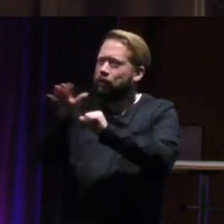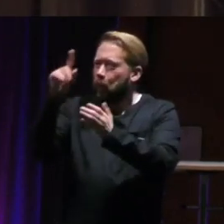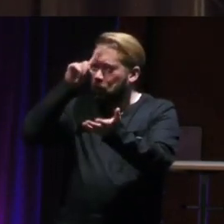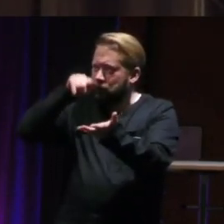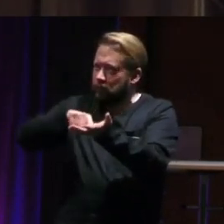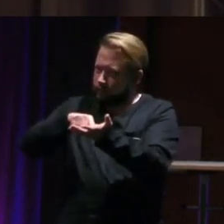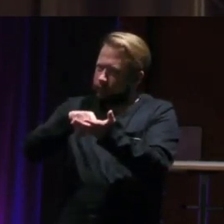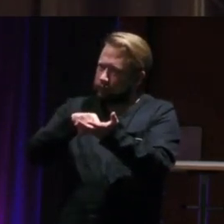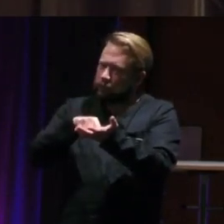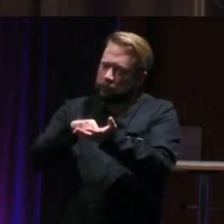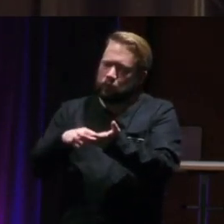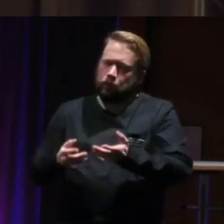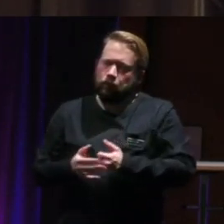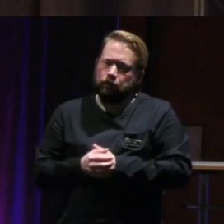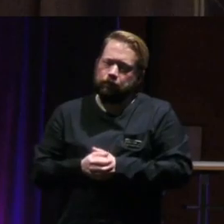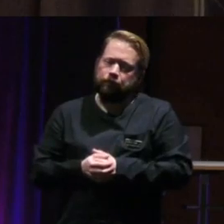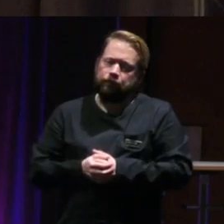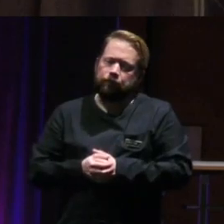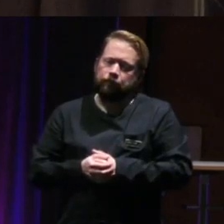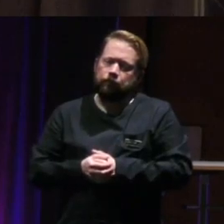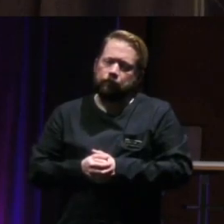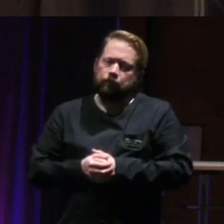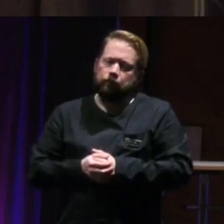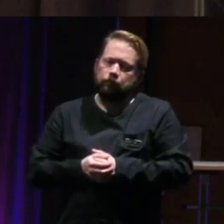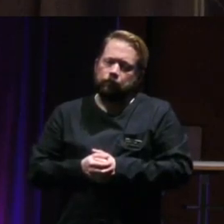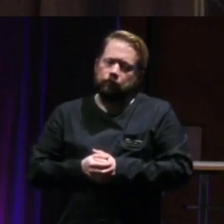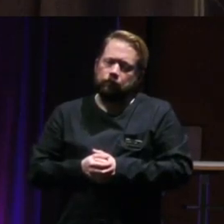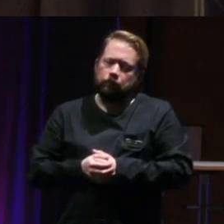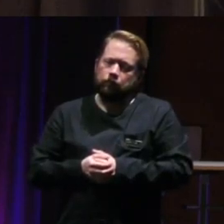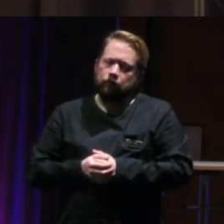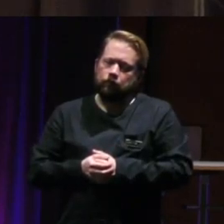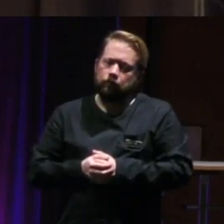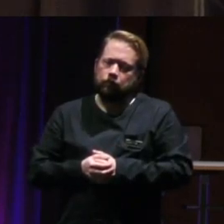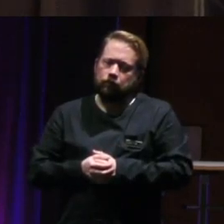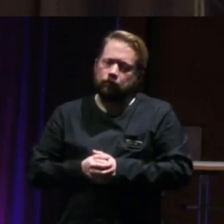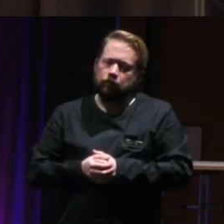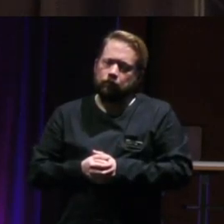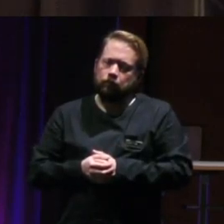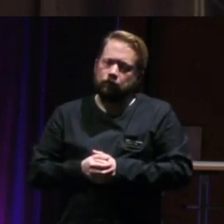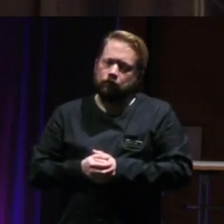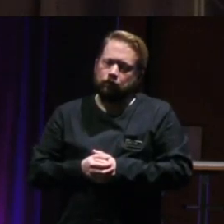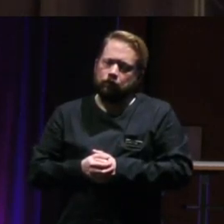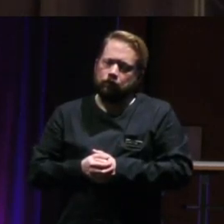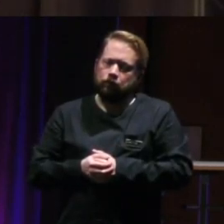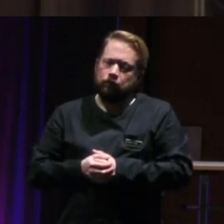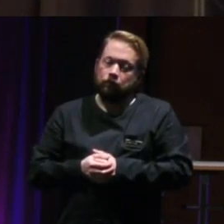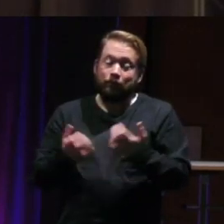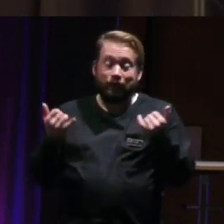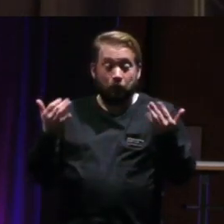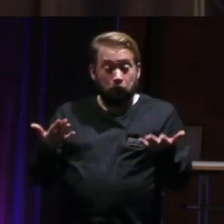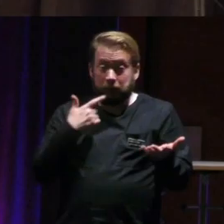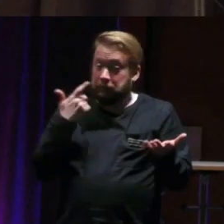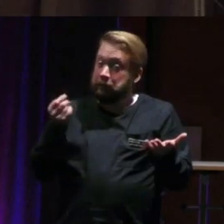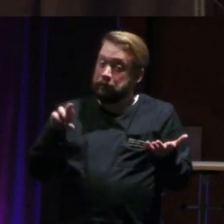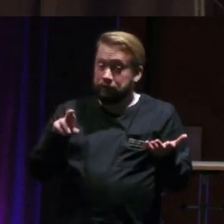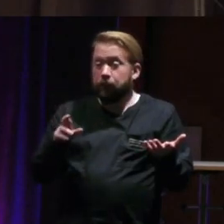because there were a lot of bans for the concerts nowadays, and usually